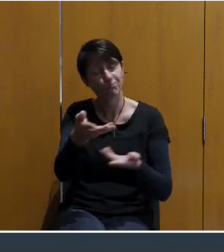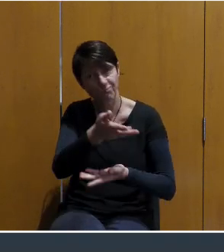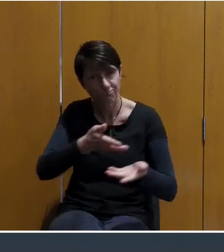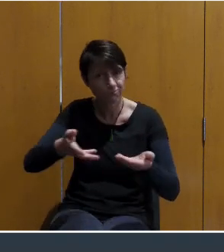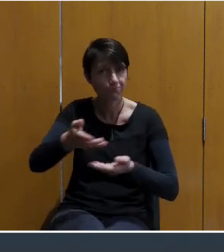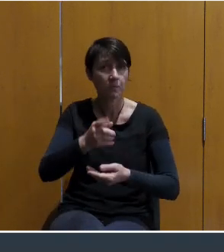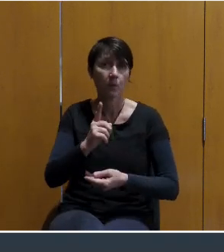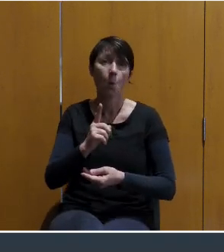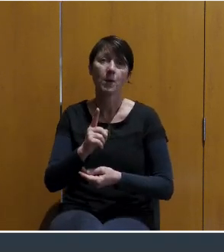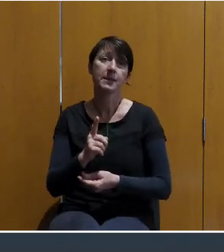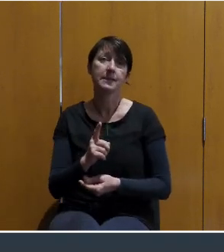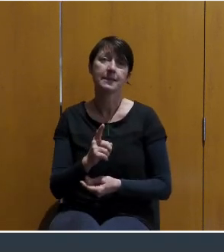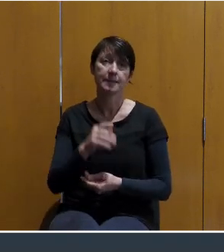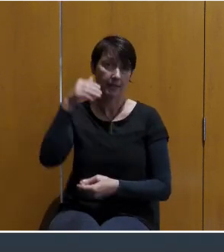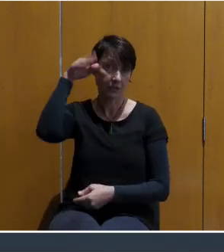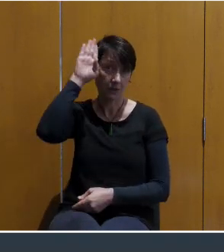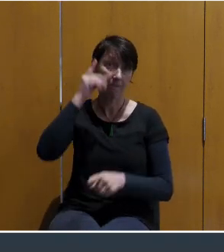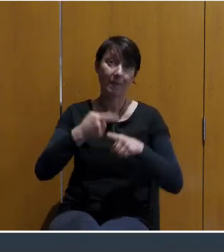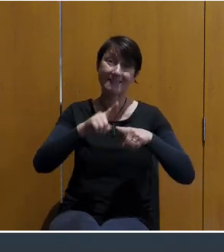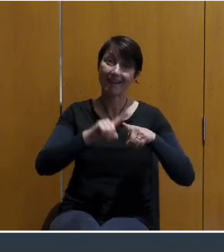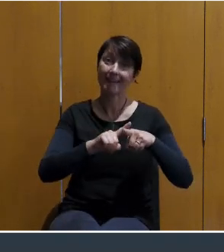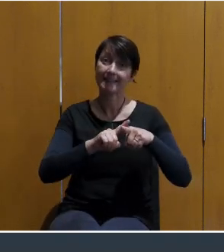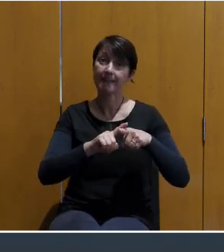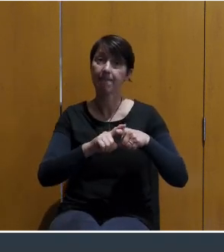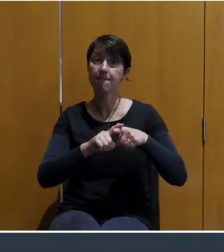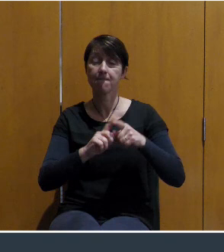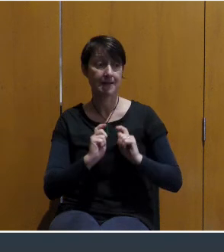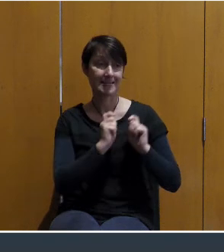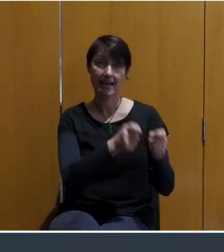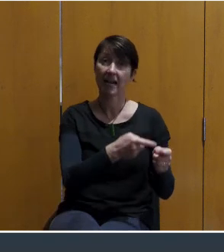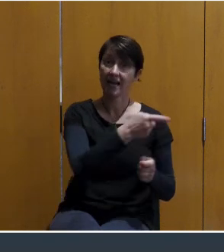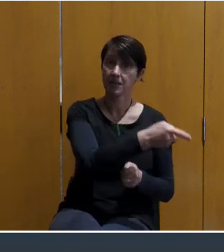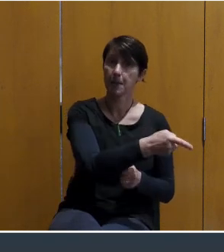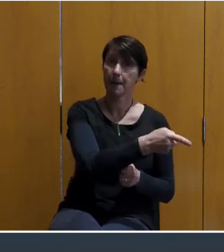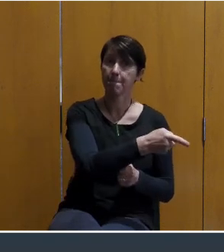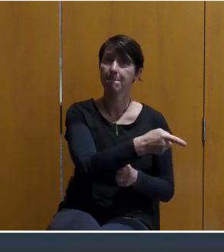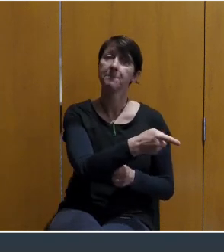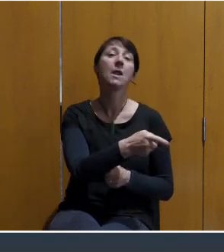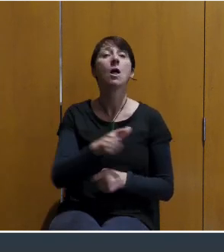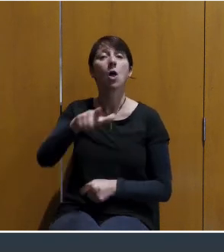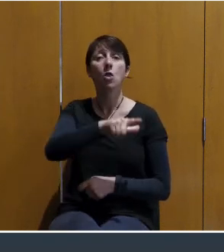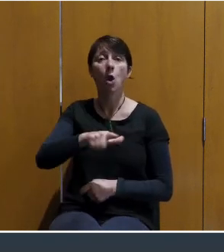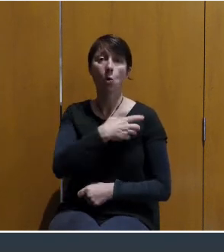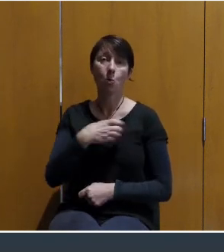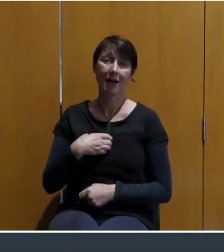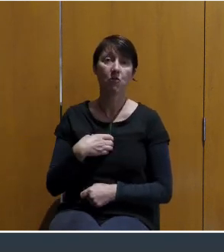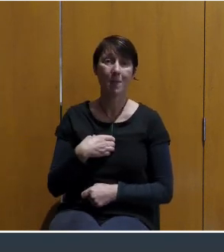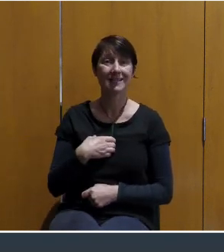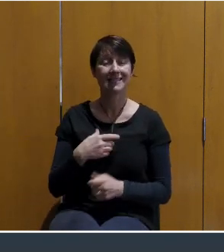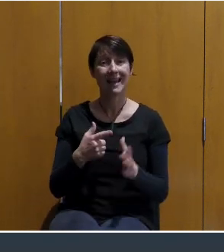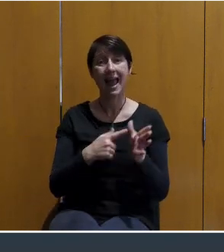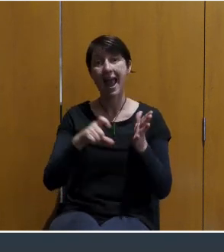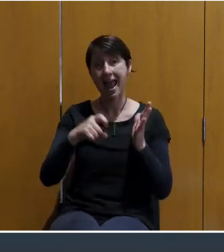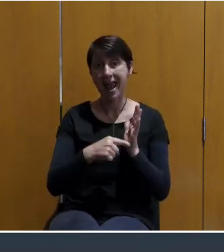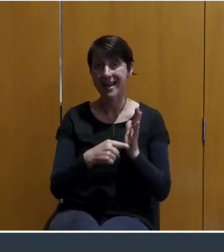delegation to the Chief Executive, recognising Section 83 of the Local Government Act, which is the requirements around us needing